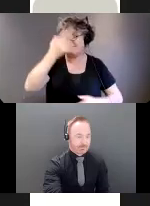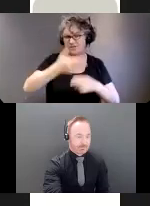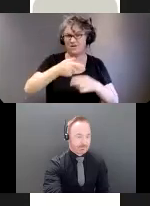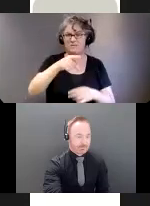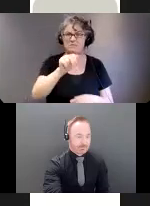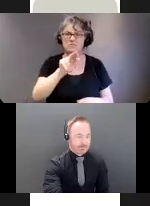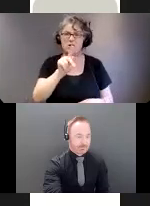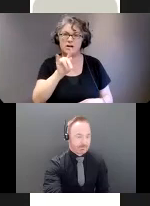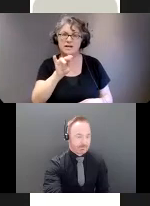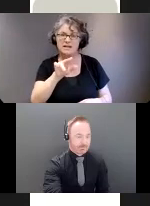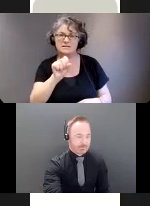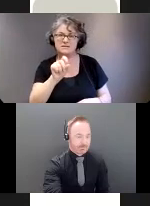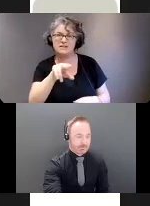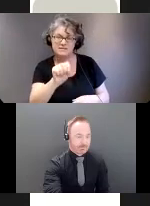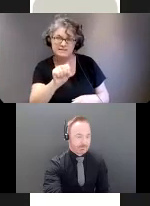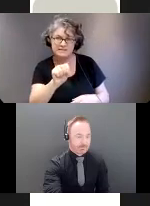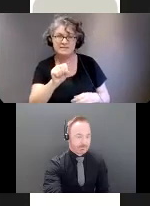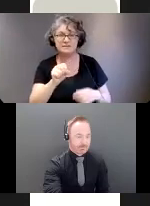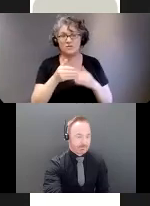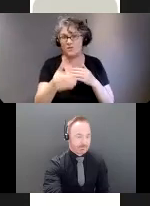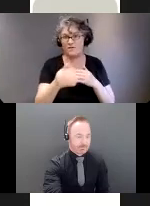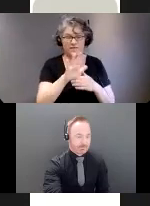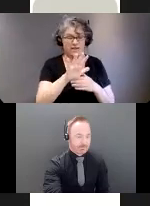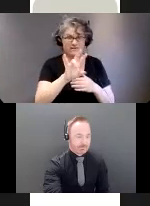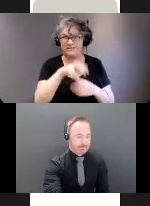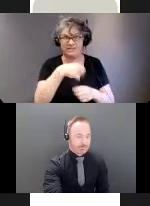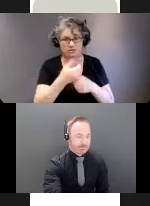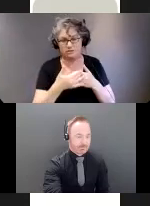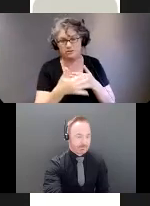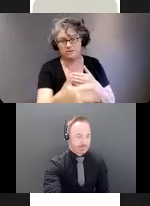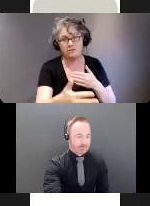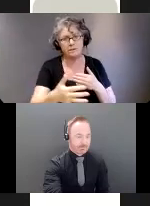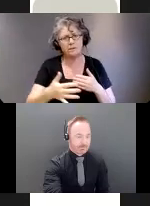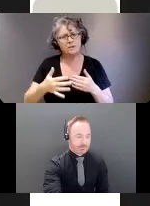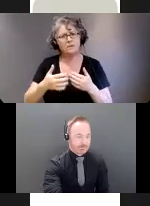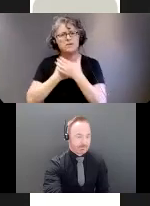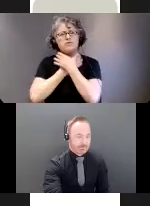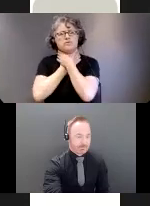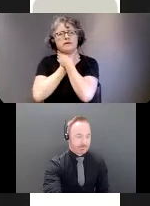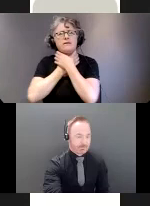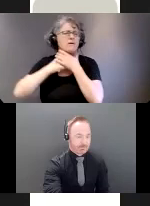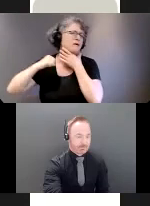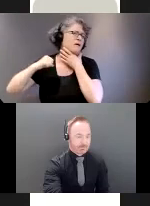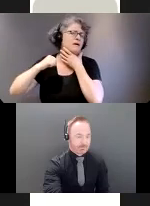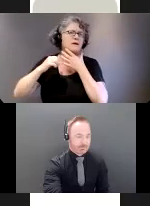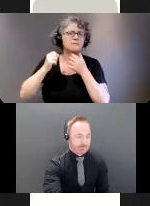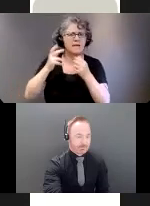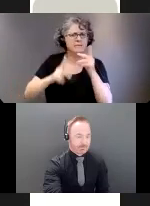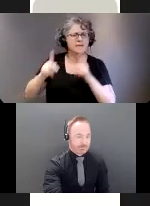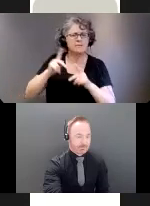when it comes to strangulation, people don't associate that with traumatic brain injury. But when there's that loss of oxygen to the